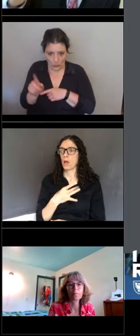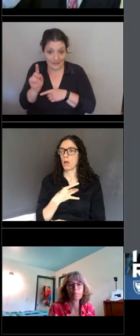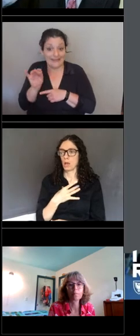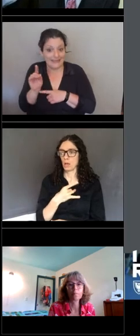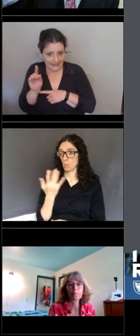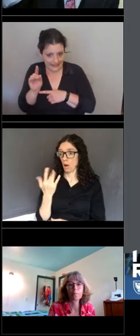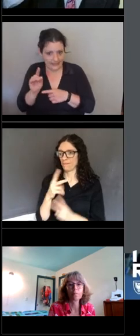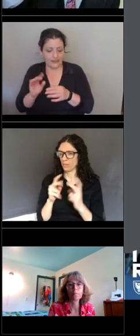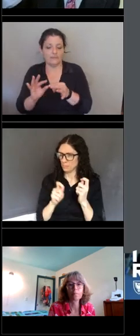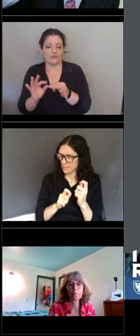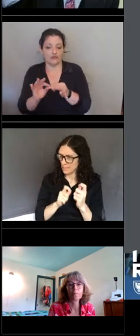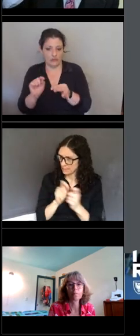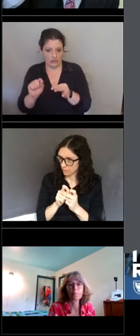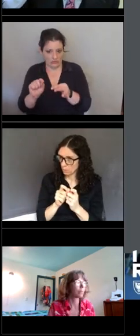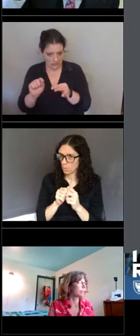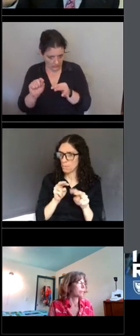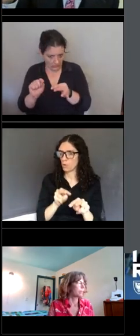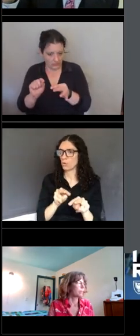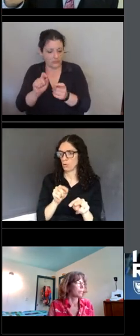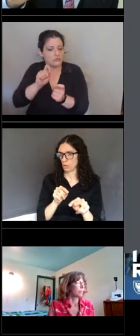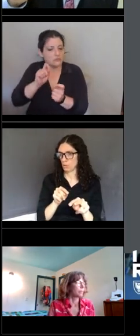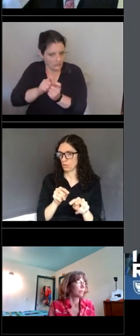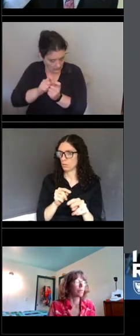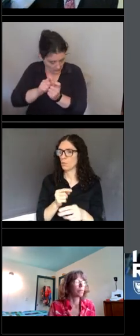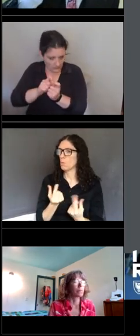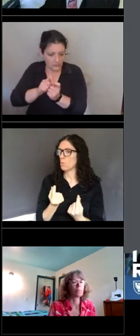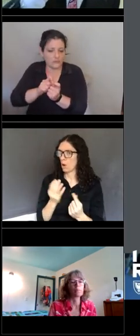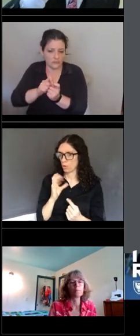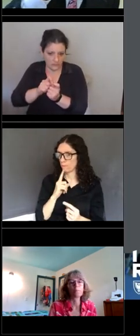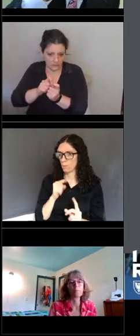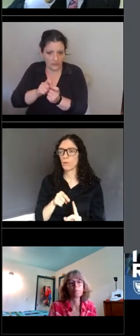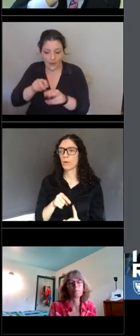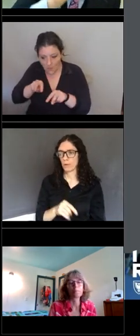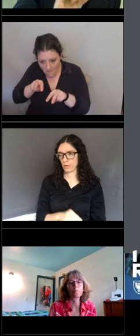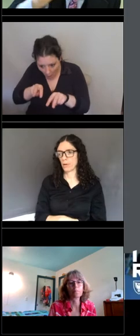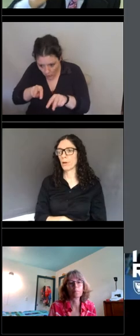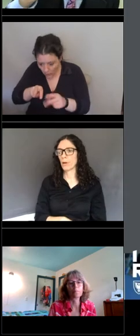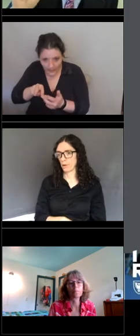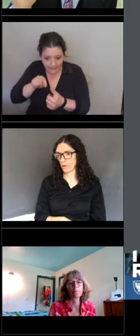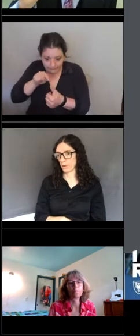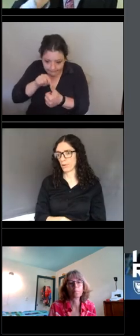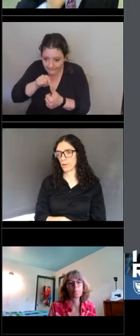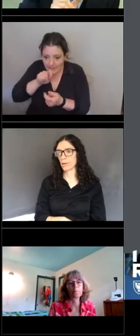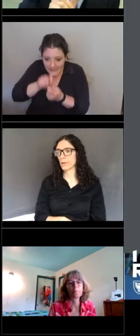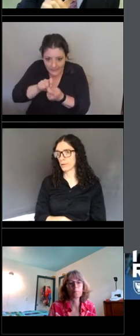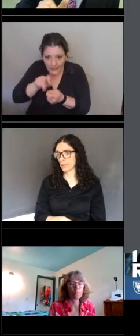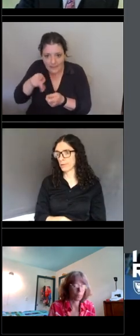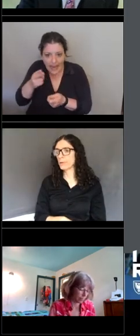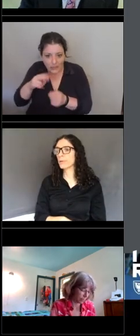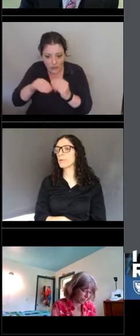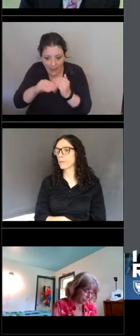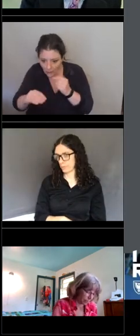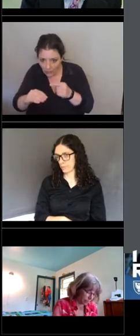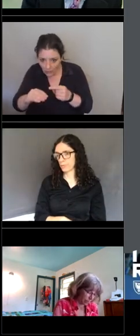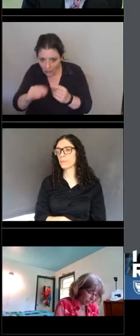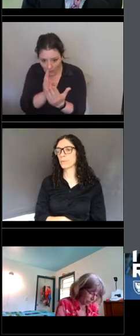to, you know, make sure this specific pH level is there, and we will be sampling at this time and this time within this time